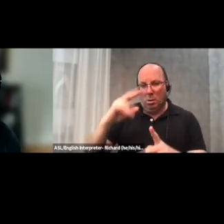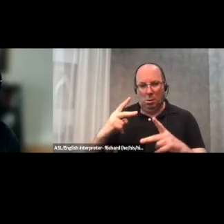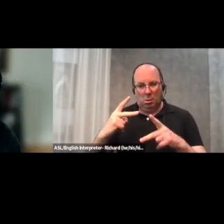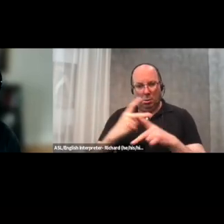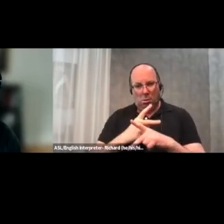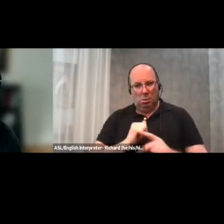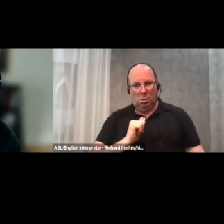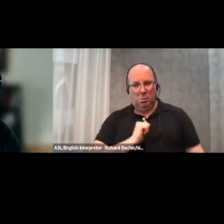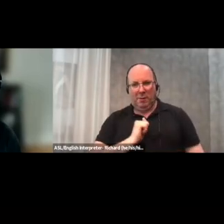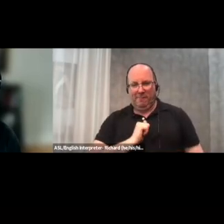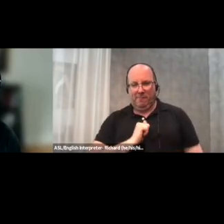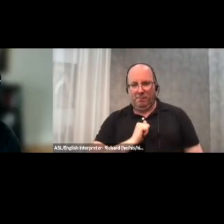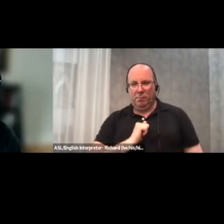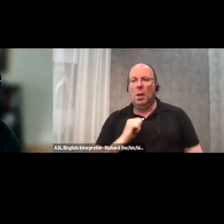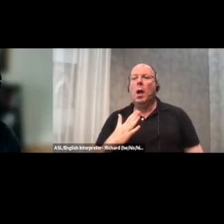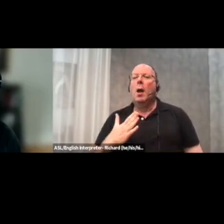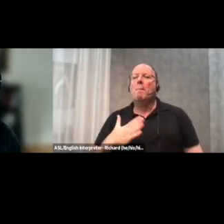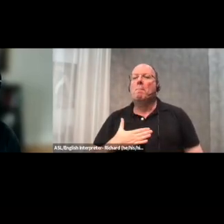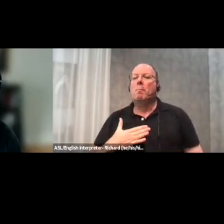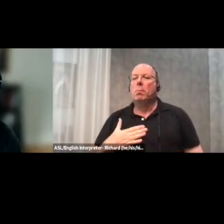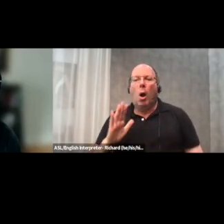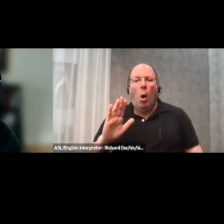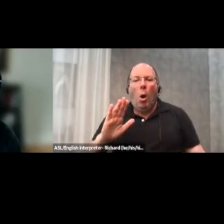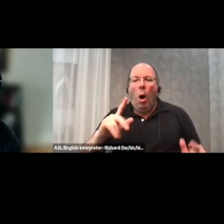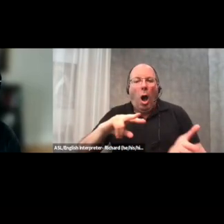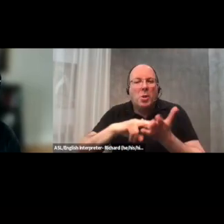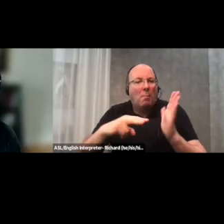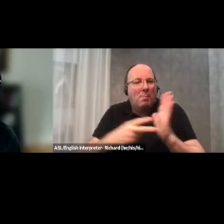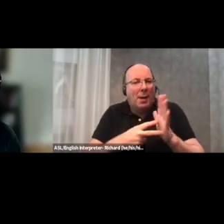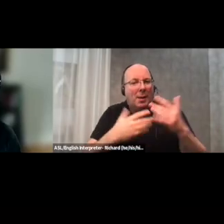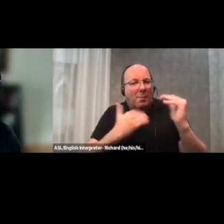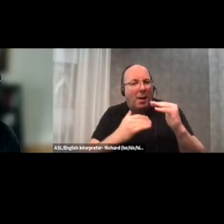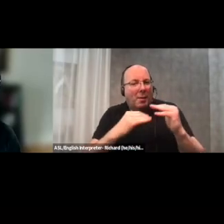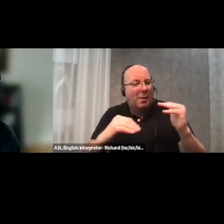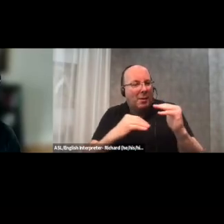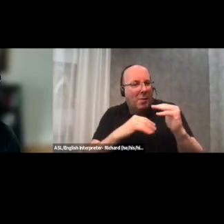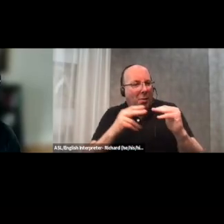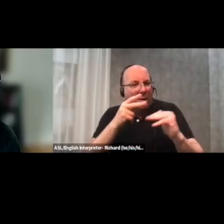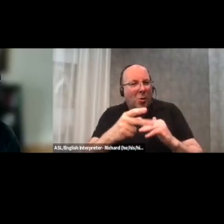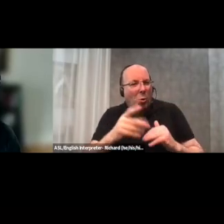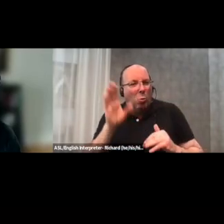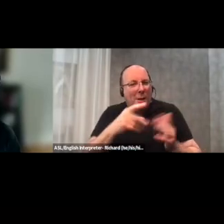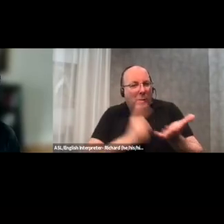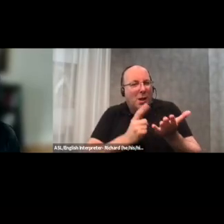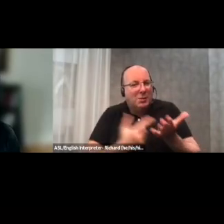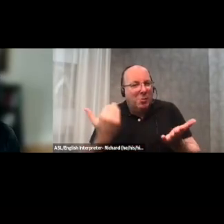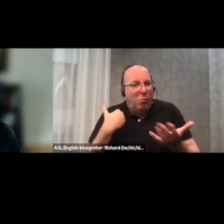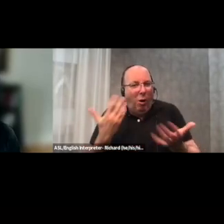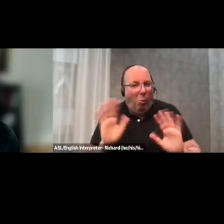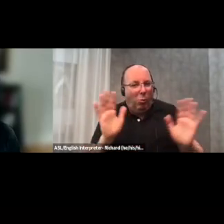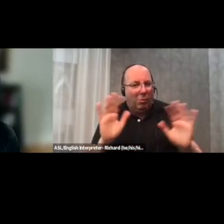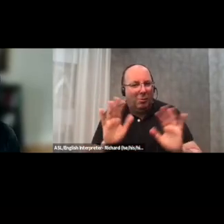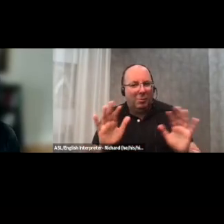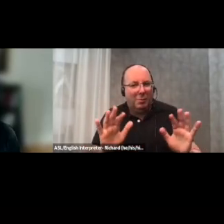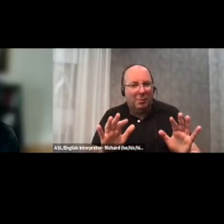situation. Recognize that the intention was never to violate a boundary that was not explicitly verbalized originally. Be able to